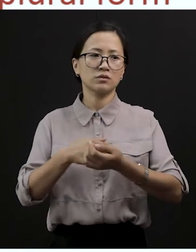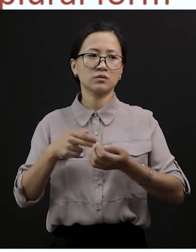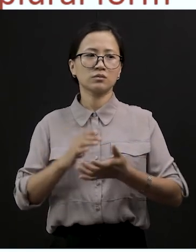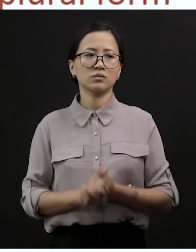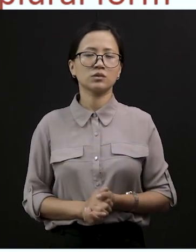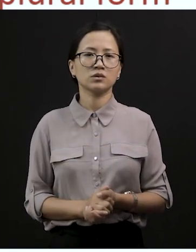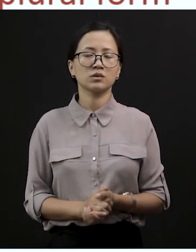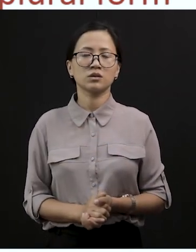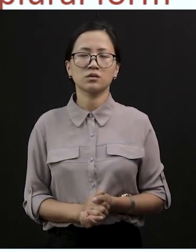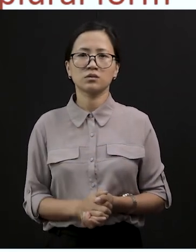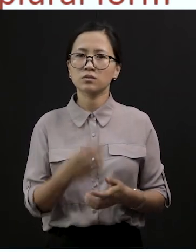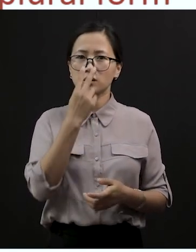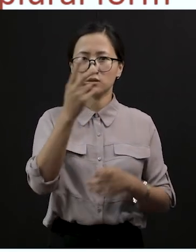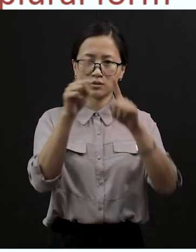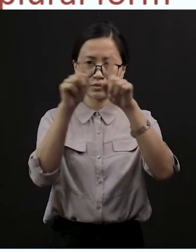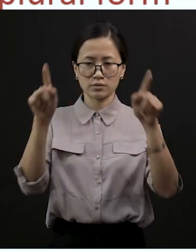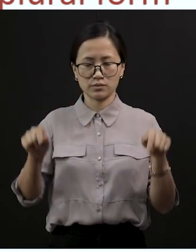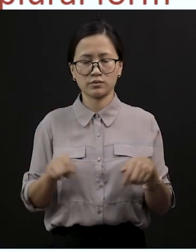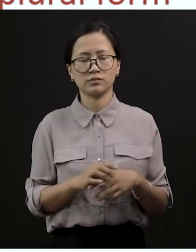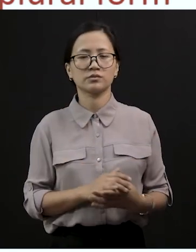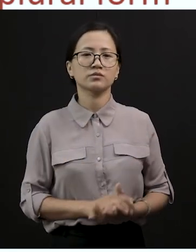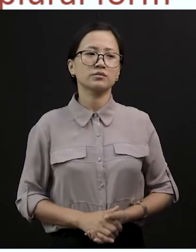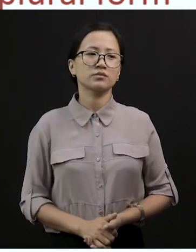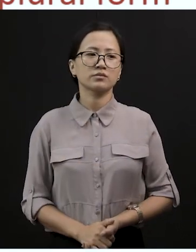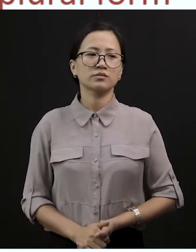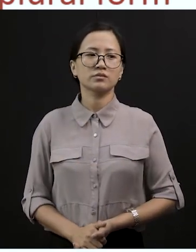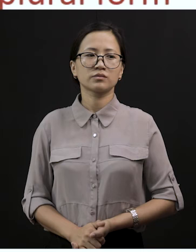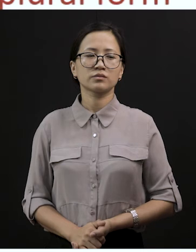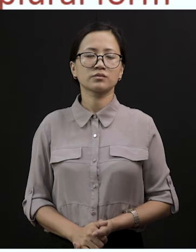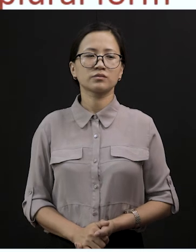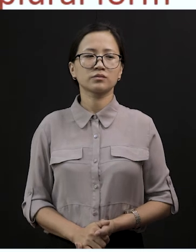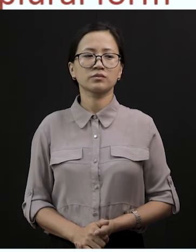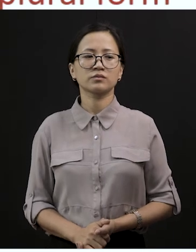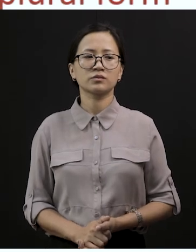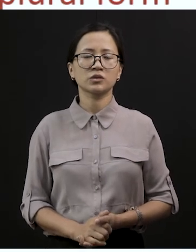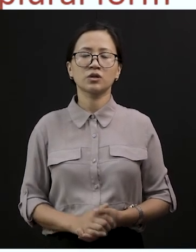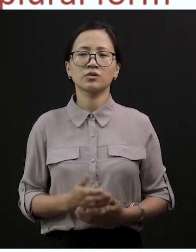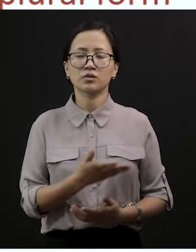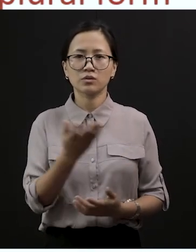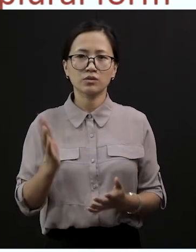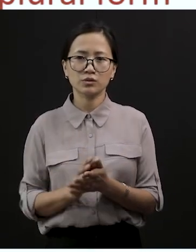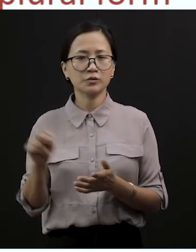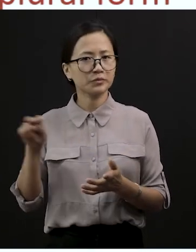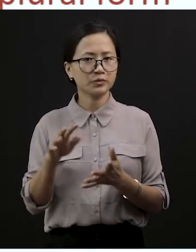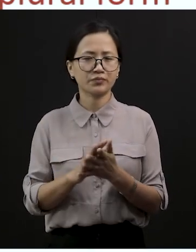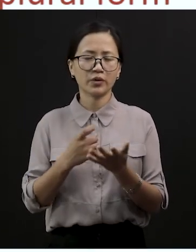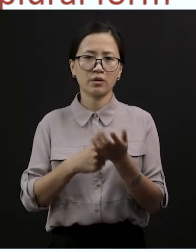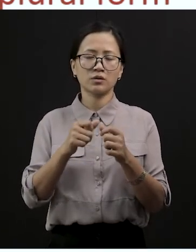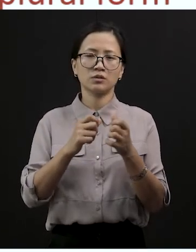blue, in blue color, right? The nouns ending with all these are also replaced